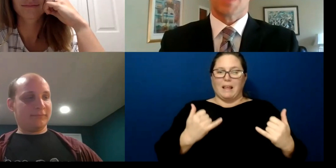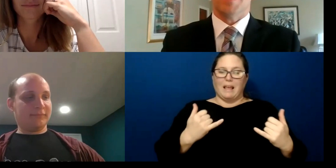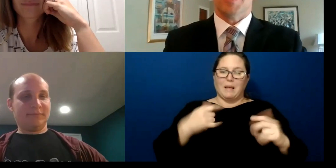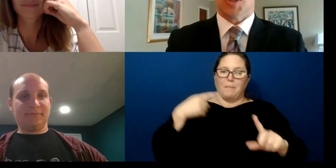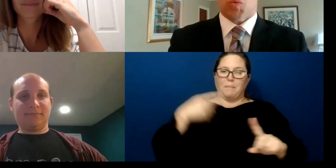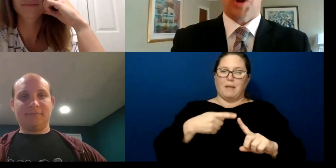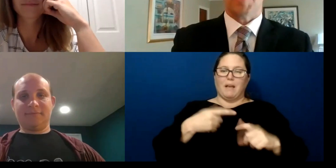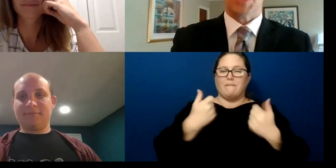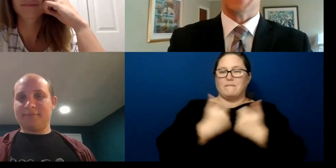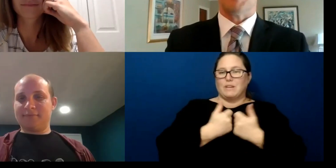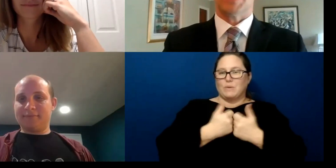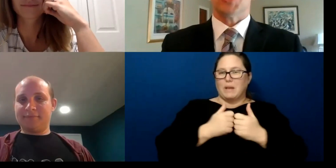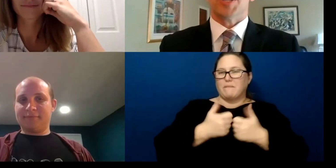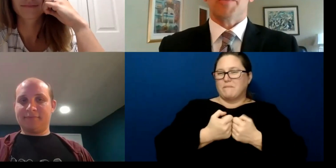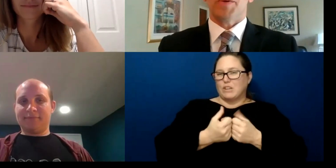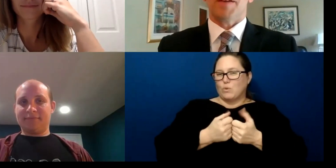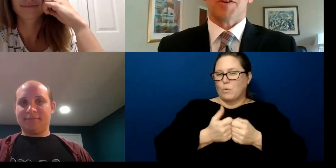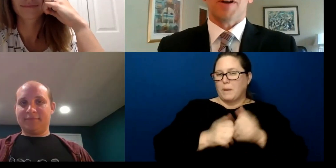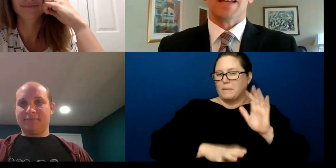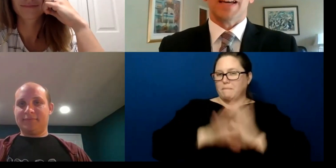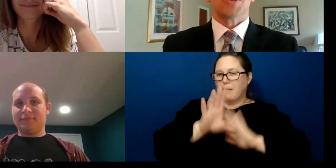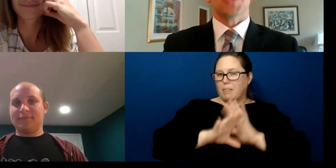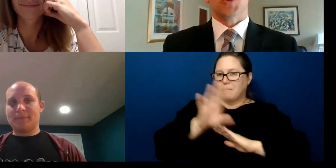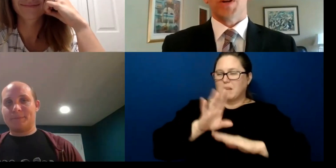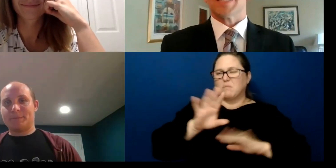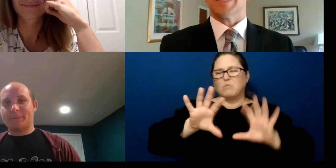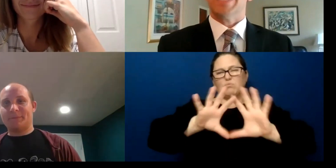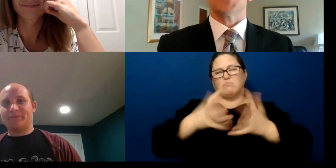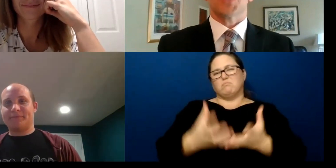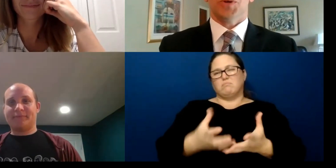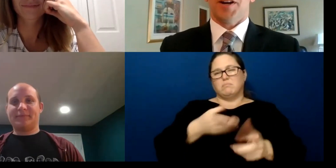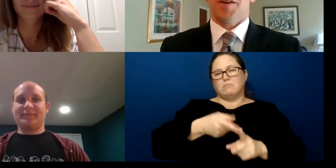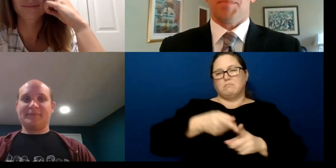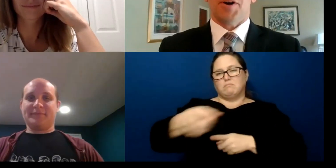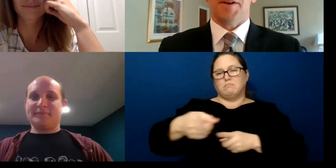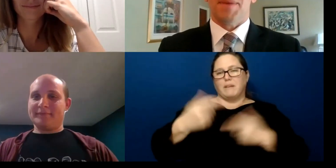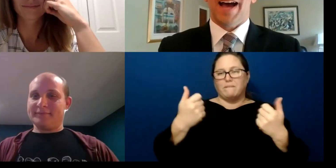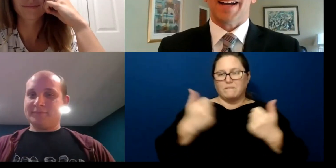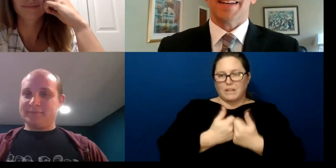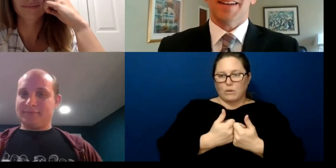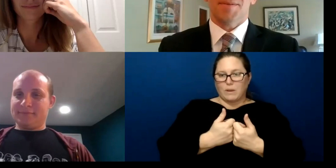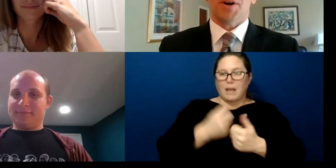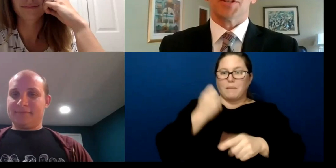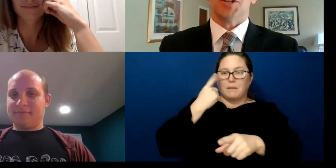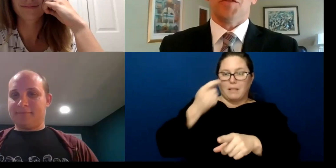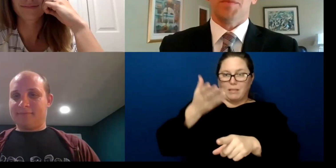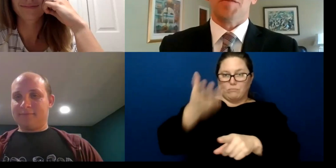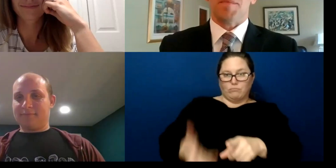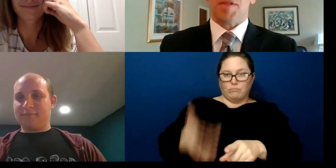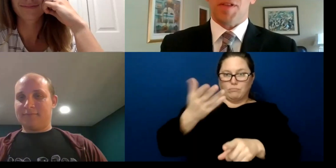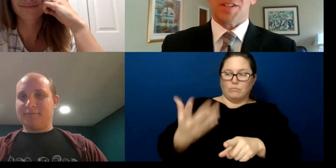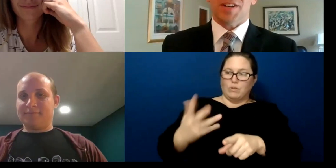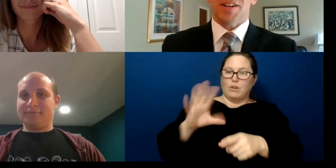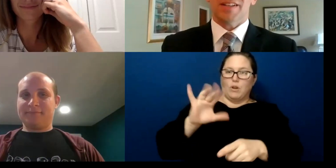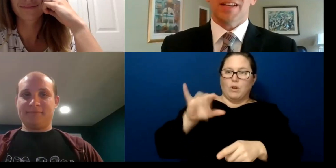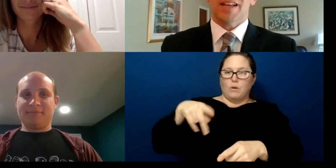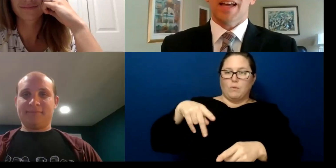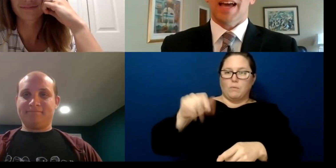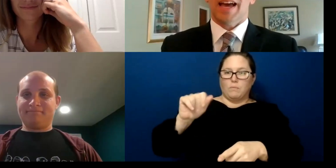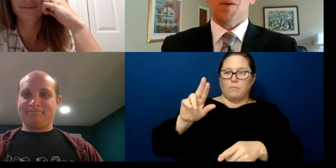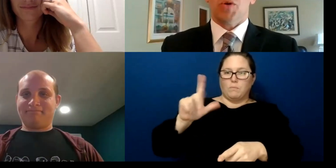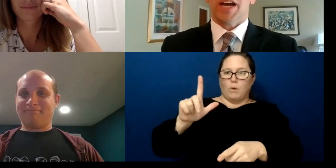development. And it's the world of video gaming in general. We have a great guest who joined us last school year. We brought him back, Paul Silverman from